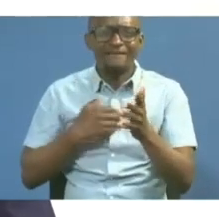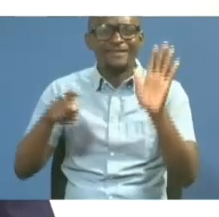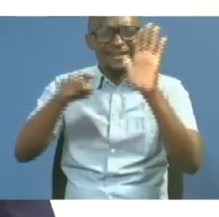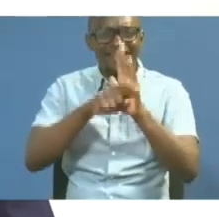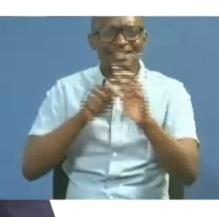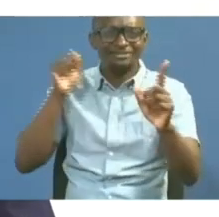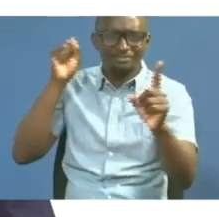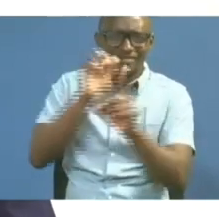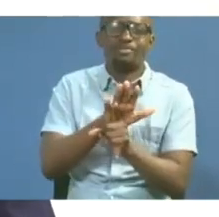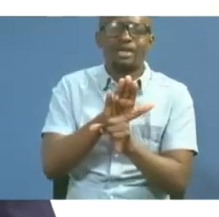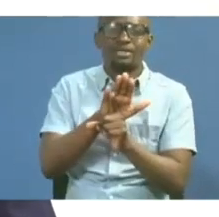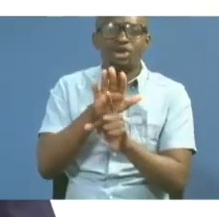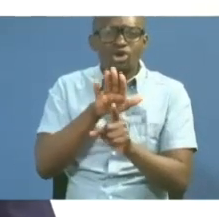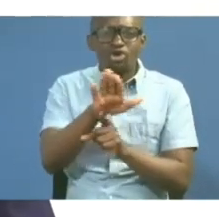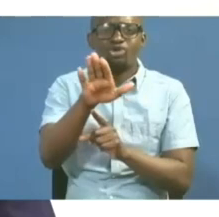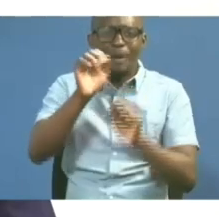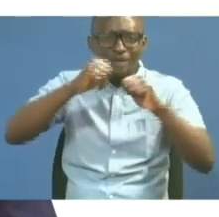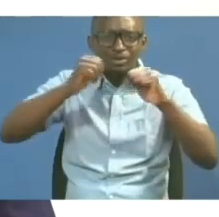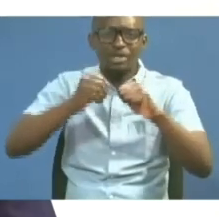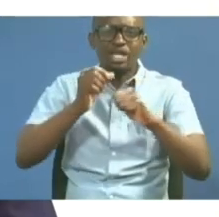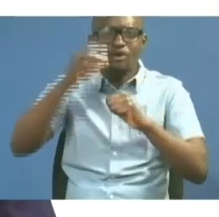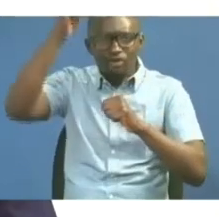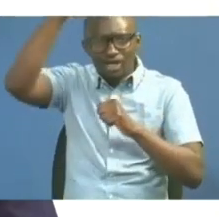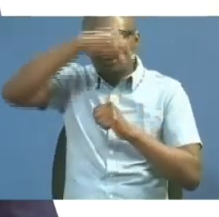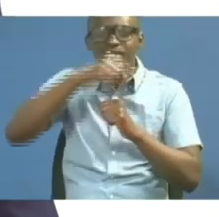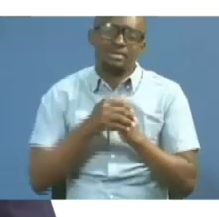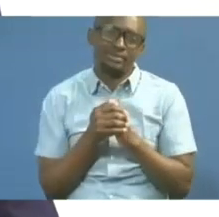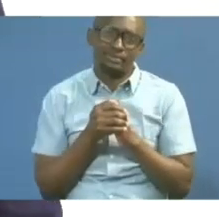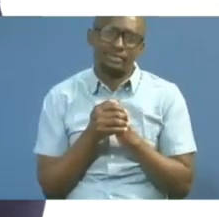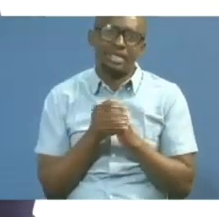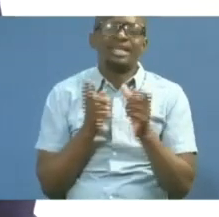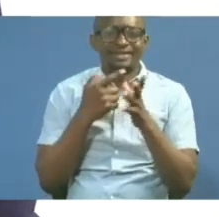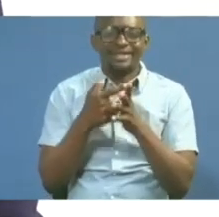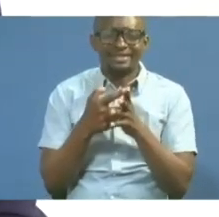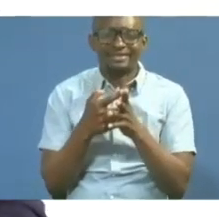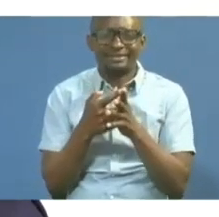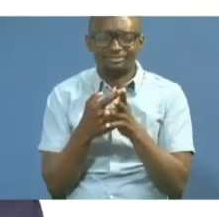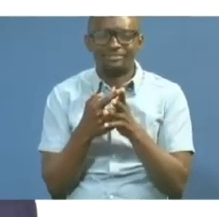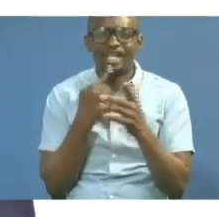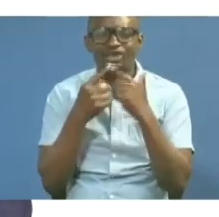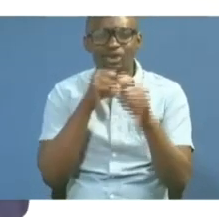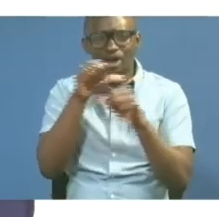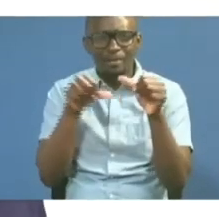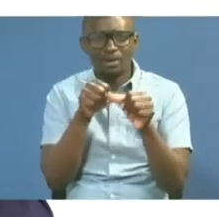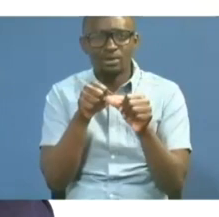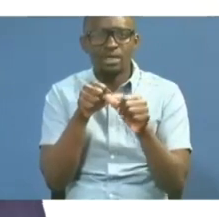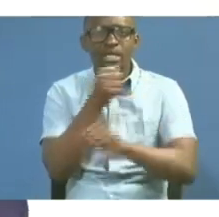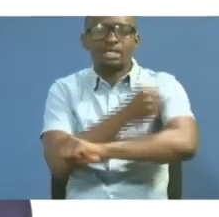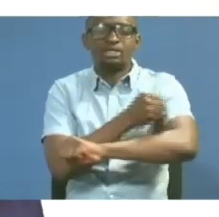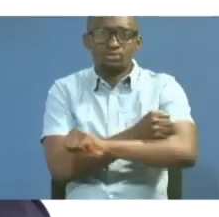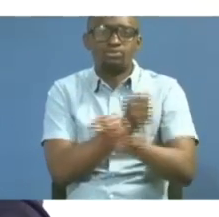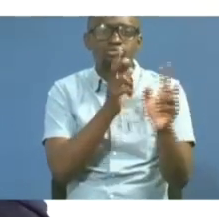on your possibility of graduating at the end of your course. And the other thing I would really like to talk